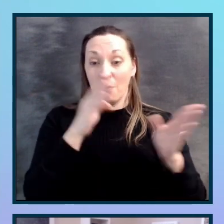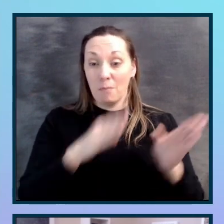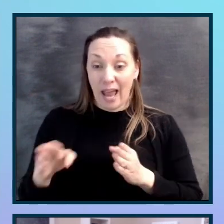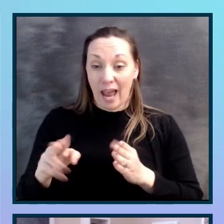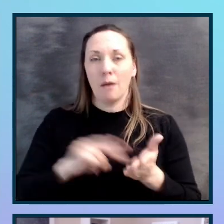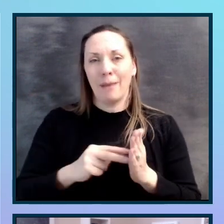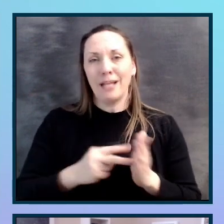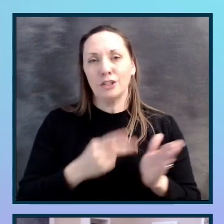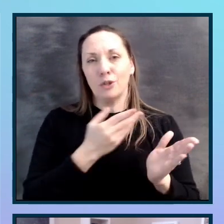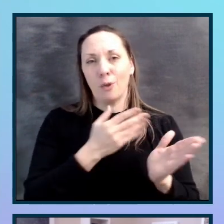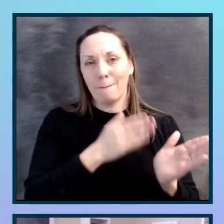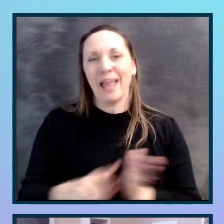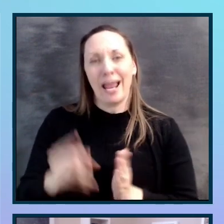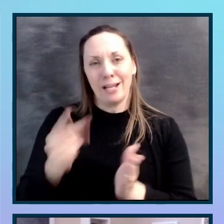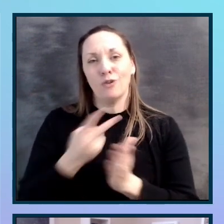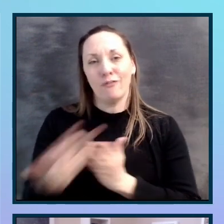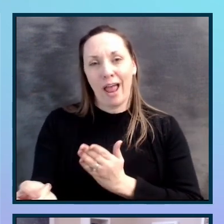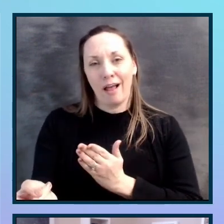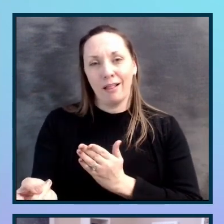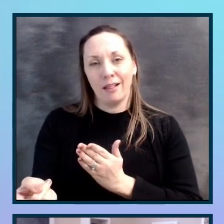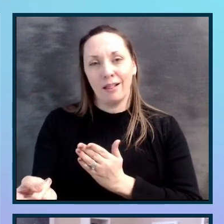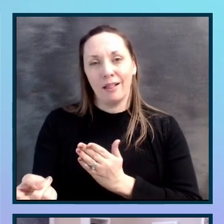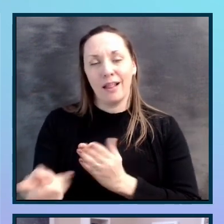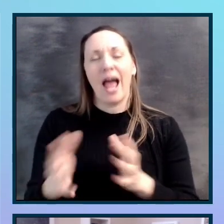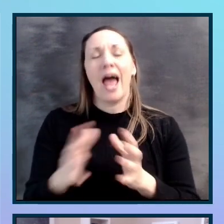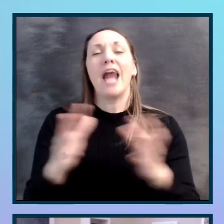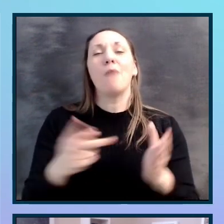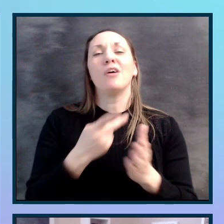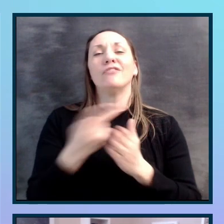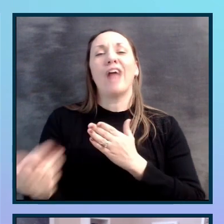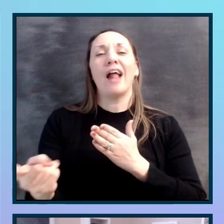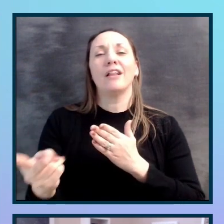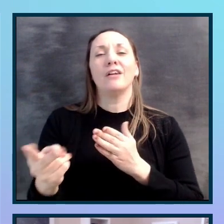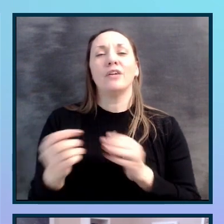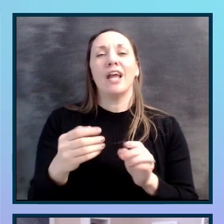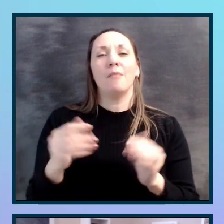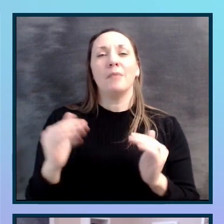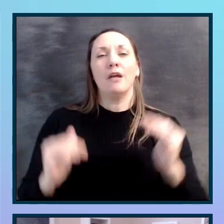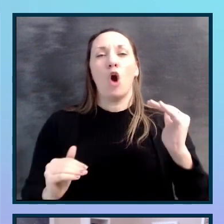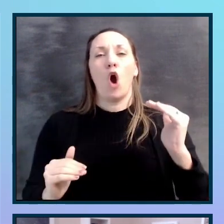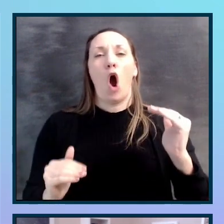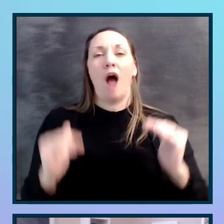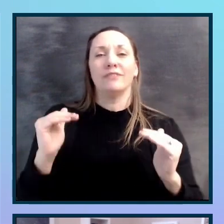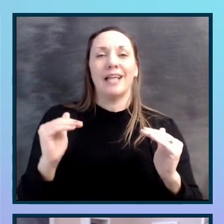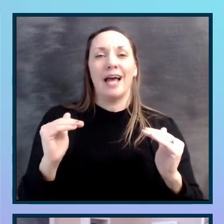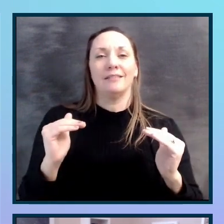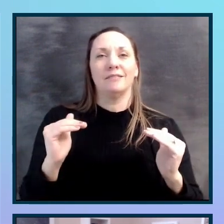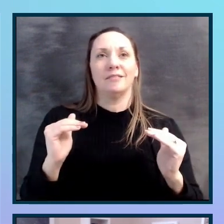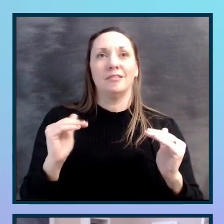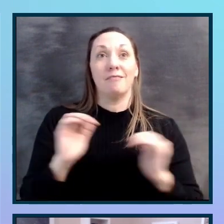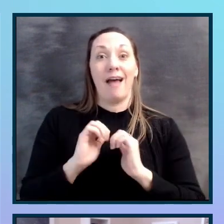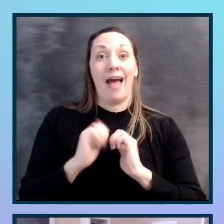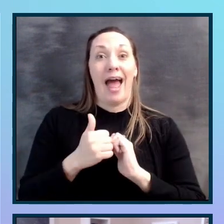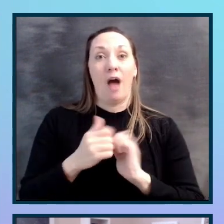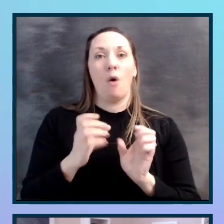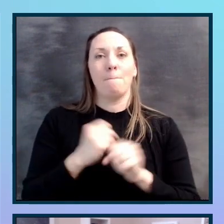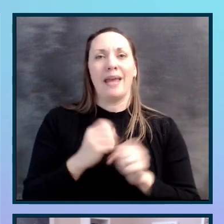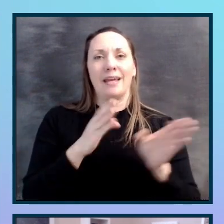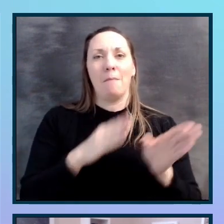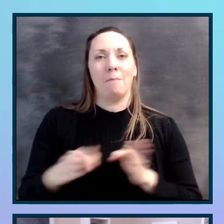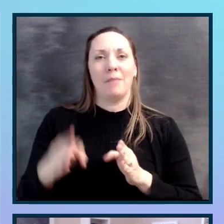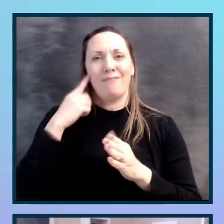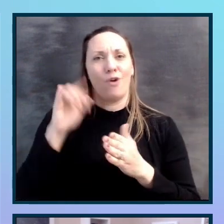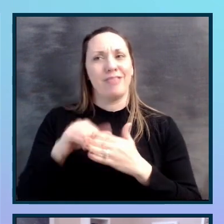fail. And how much failure can be offset by simply making a plan for that failure,